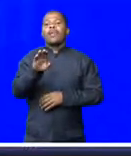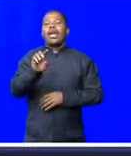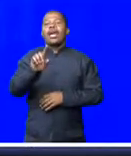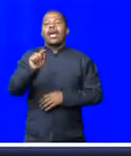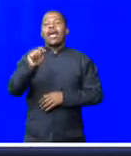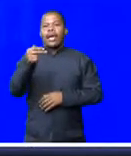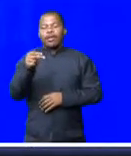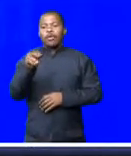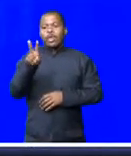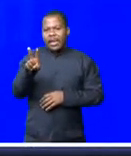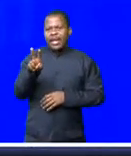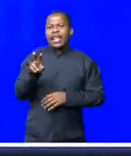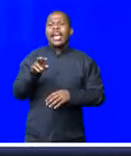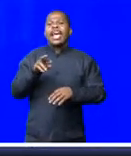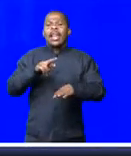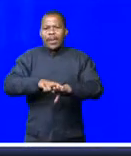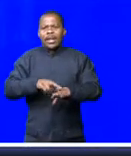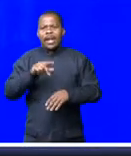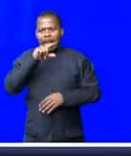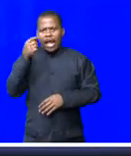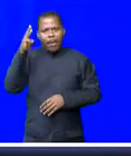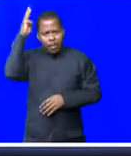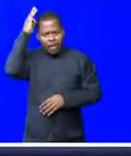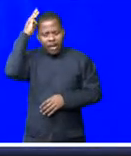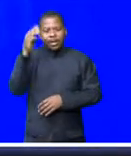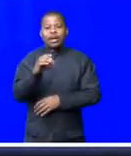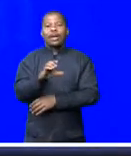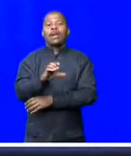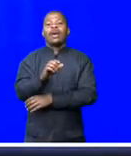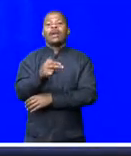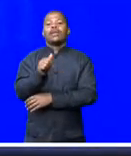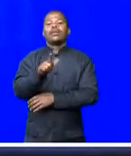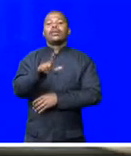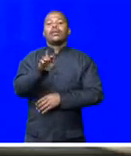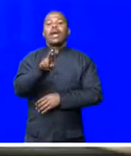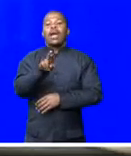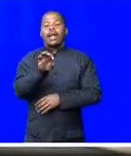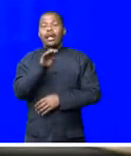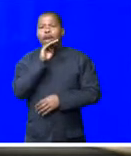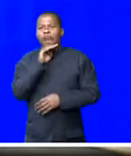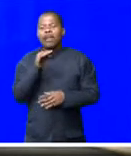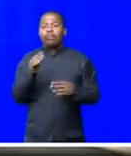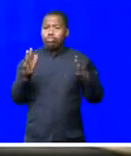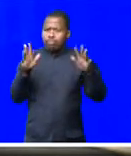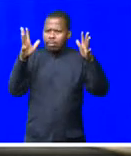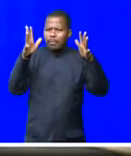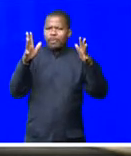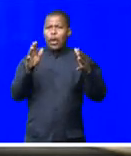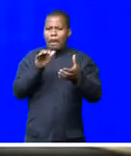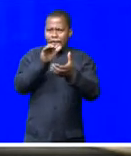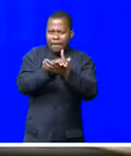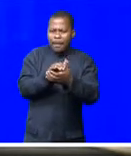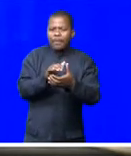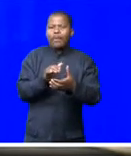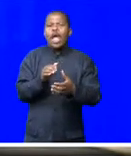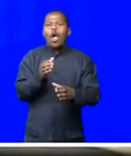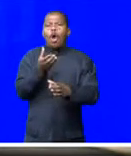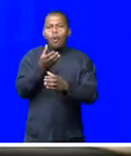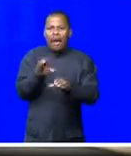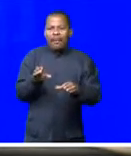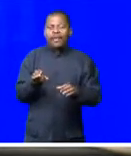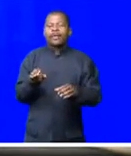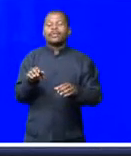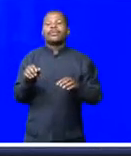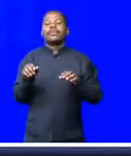Charles uthumise ubuhlobo nebungani lobakhekile eminyakeni lengamashumi lasikhombisa leyendlulile kulomndeni waka